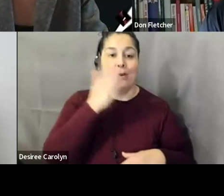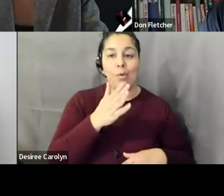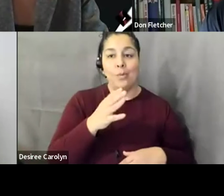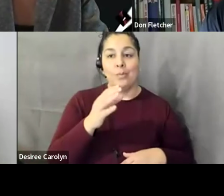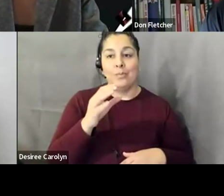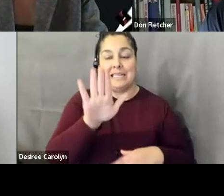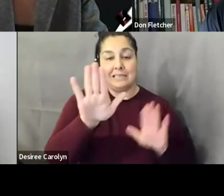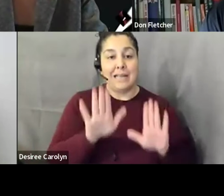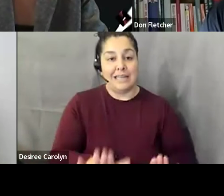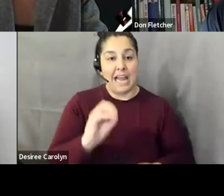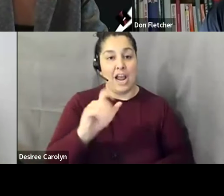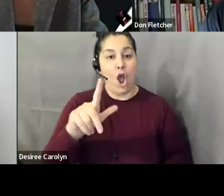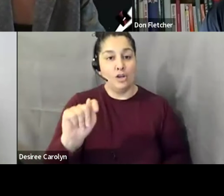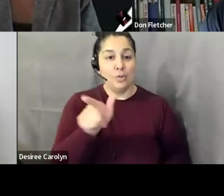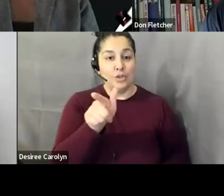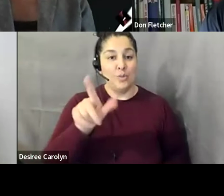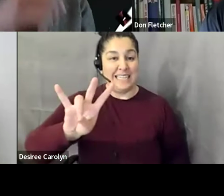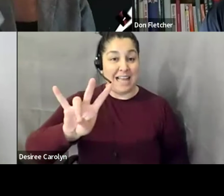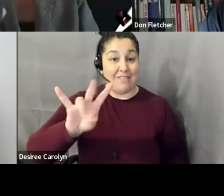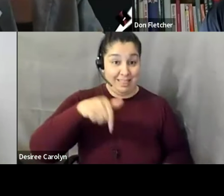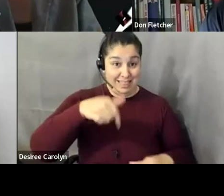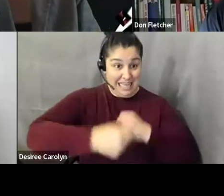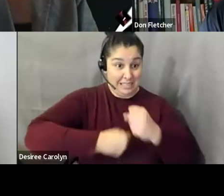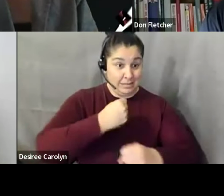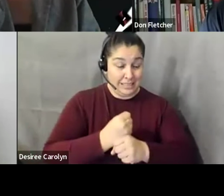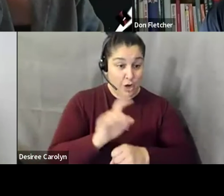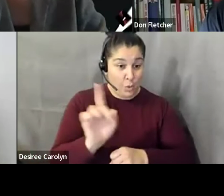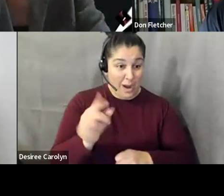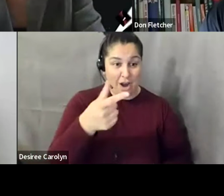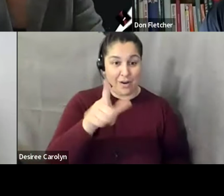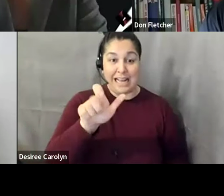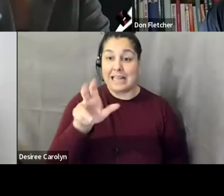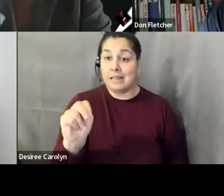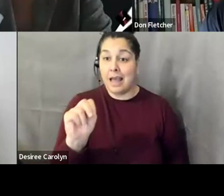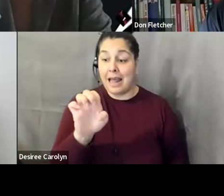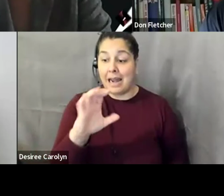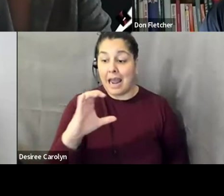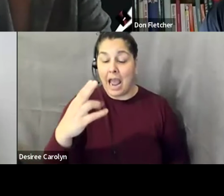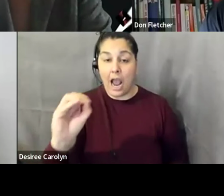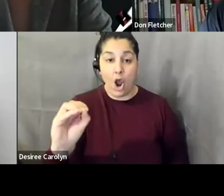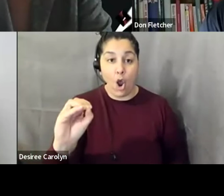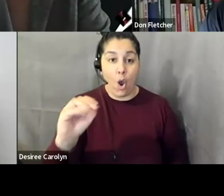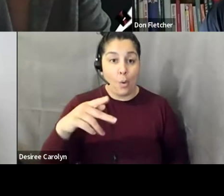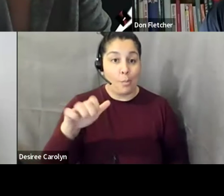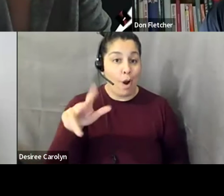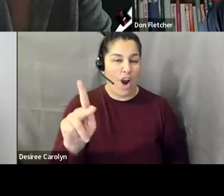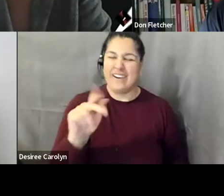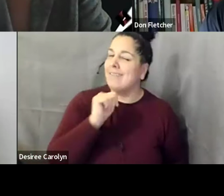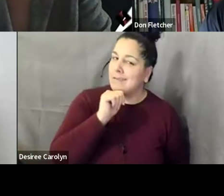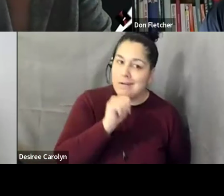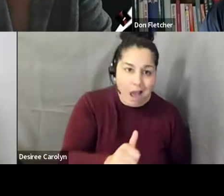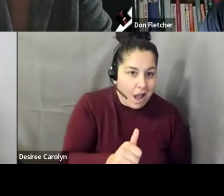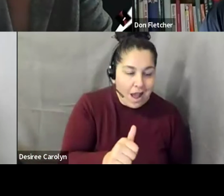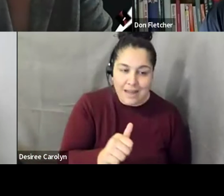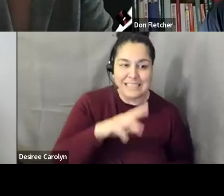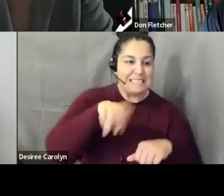27th. And this year it's going to be at Glen Echo Park. So not at the National Harbor where it's been the